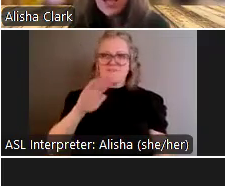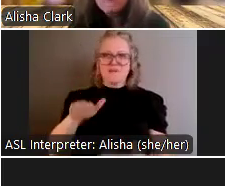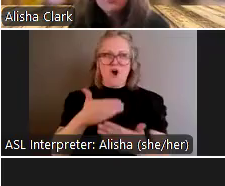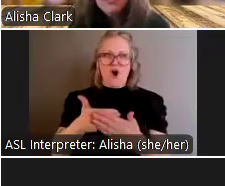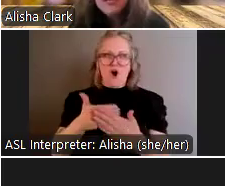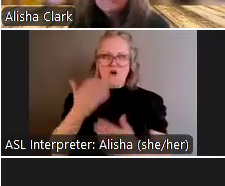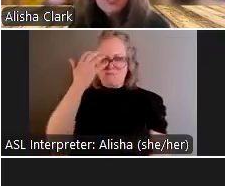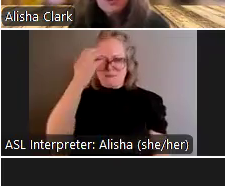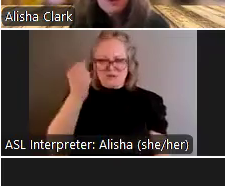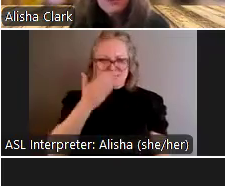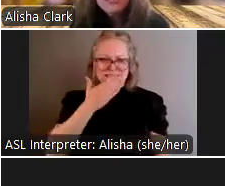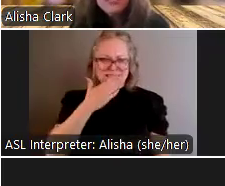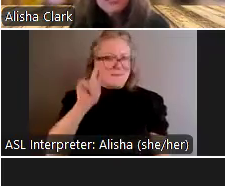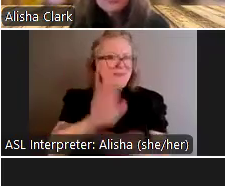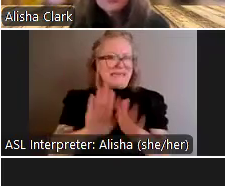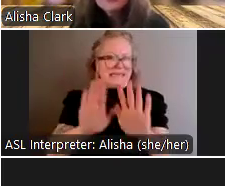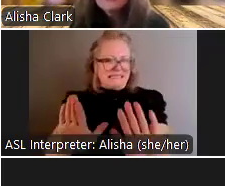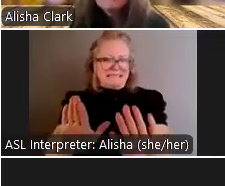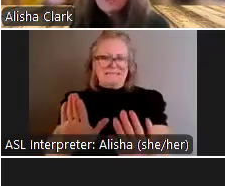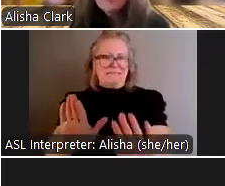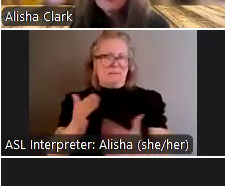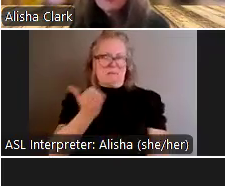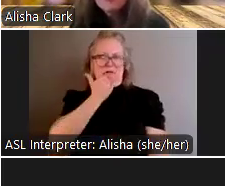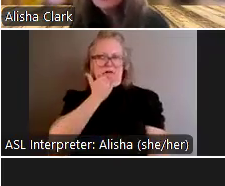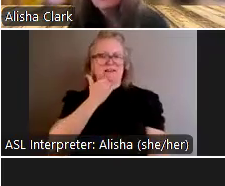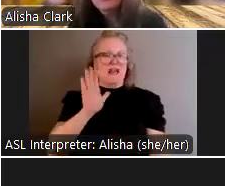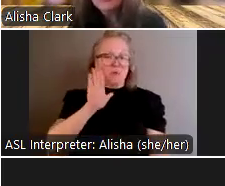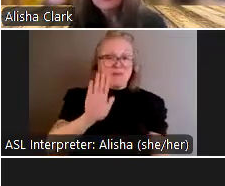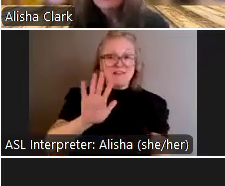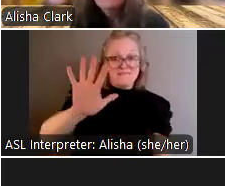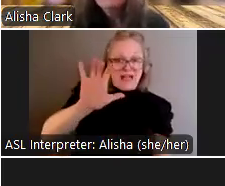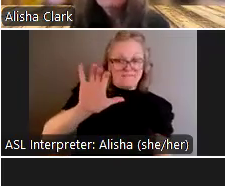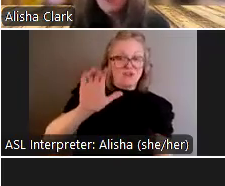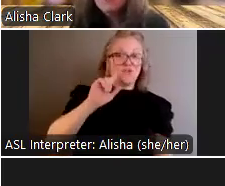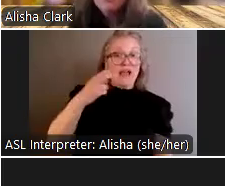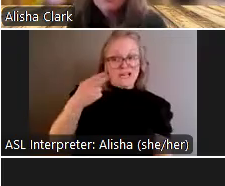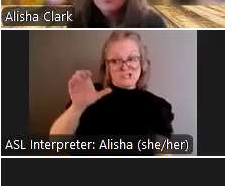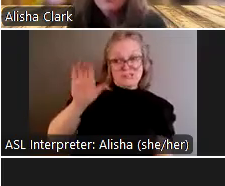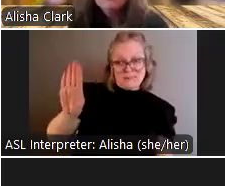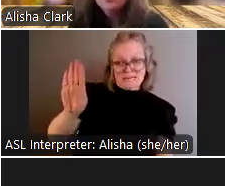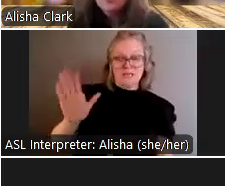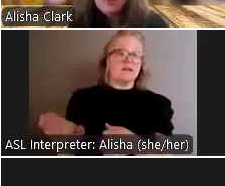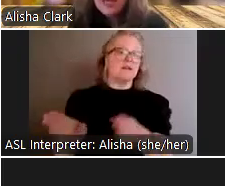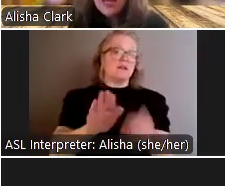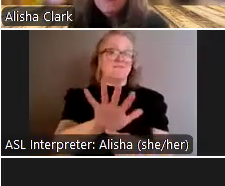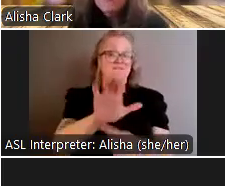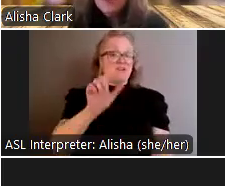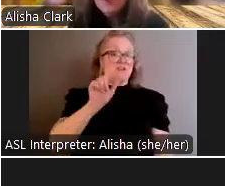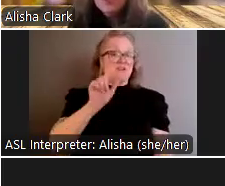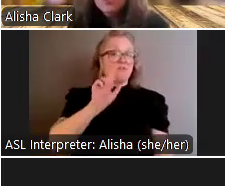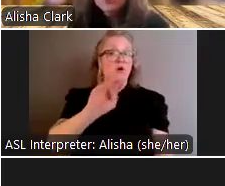memorized. I believe, don't hold me to this, that it's going to be 500 in HCB, 500 in Michelle